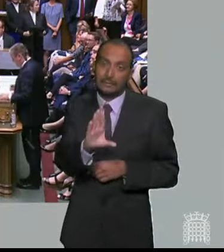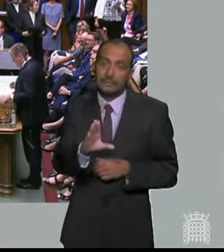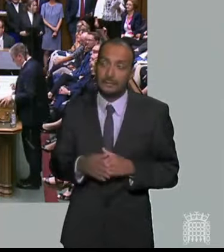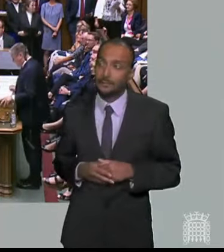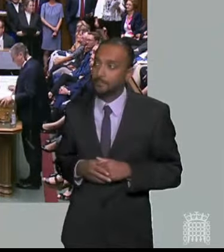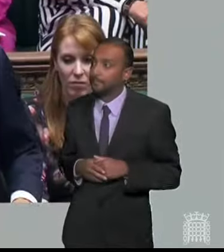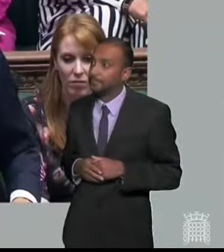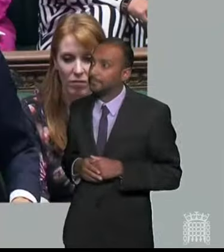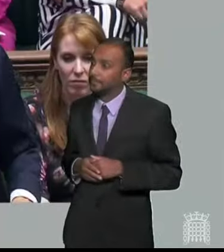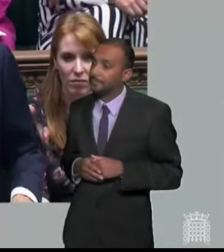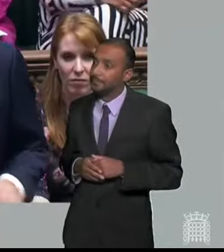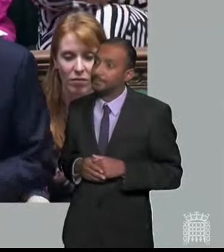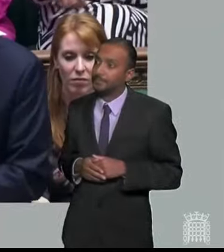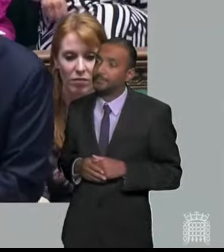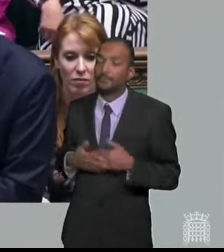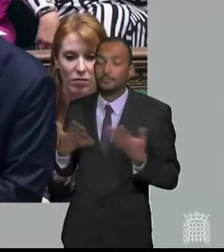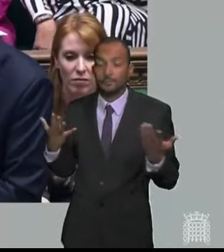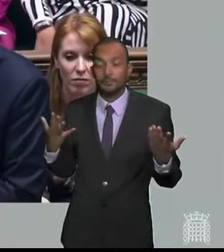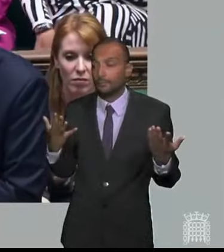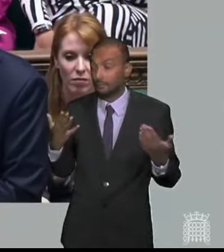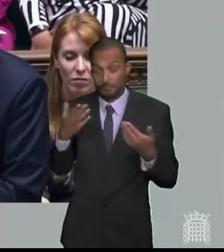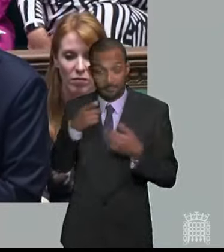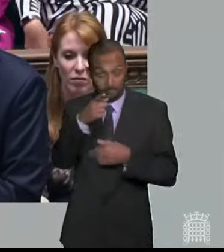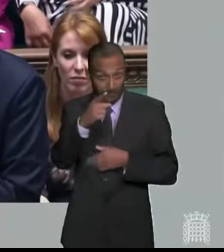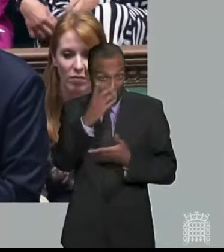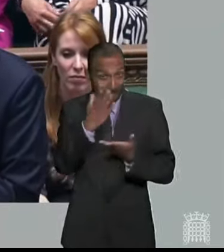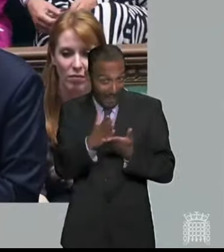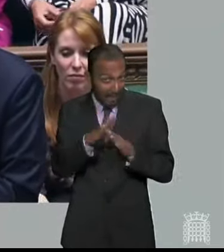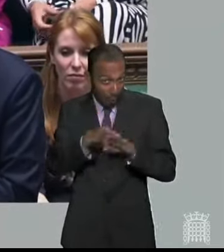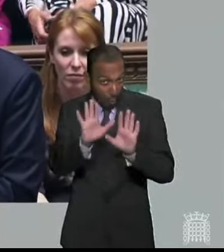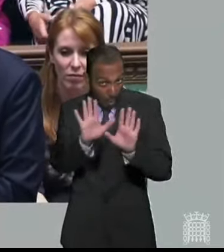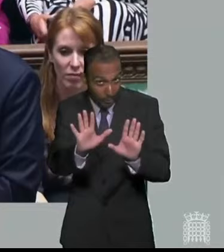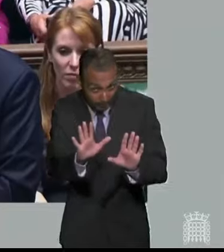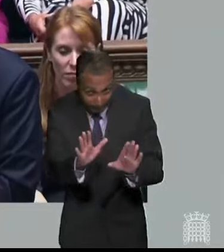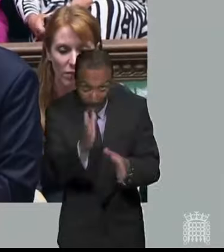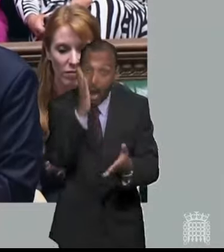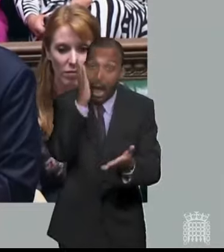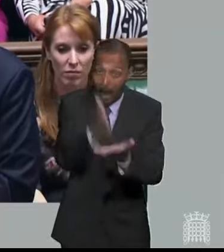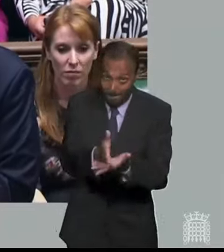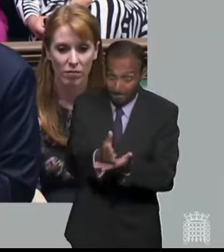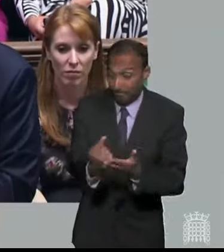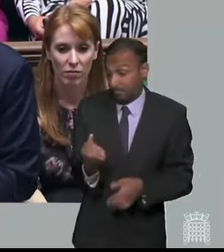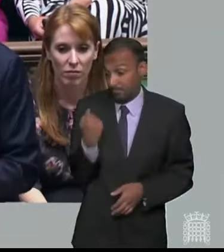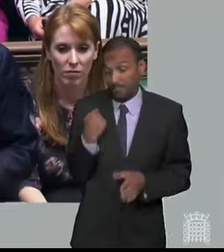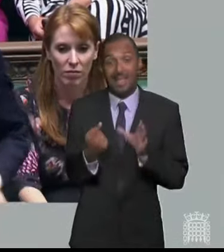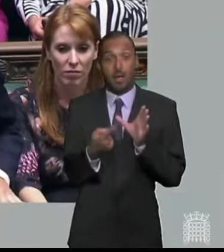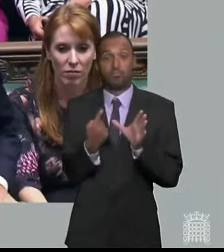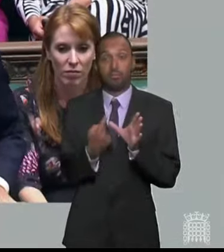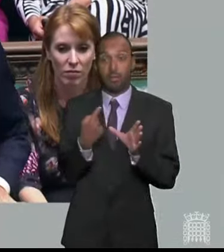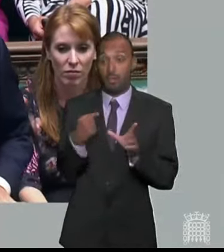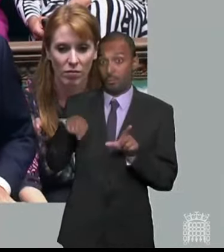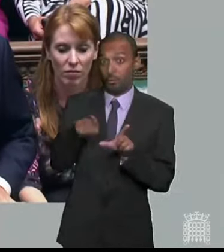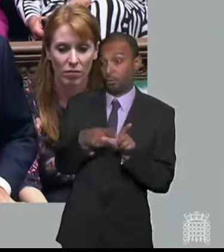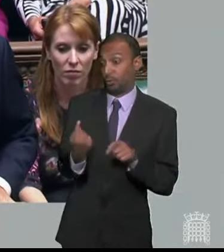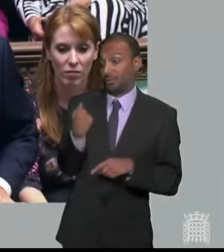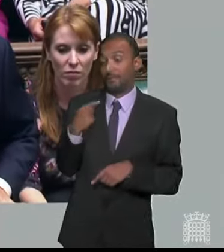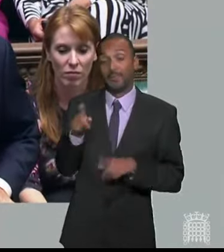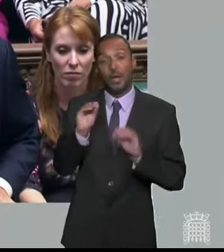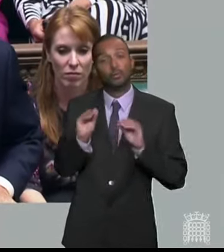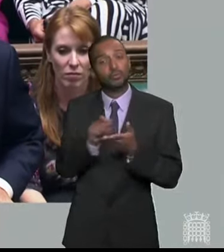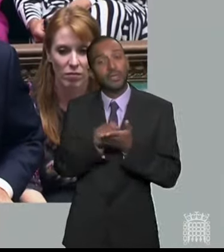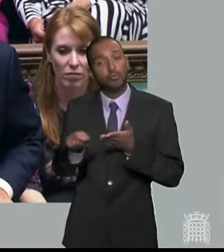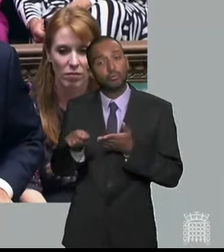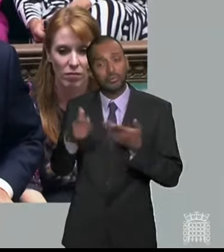And, Mr. Speaker, if you can believe it, in April this year, the Education Secretary signed a contract